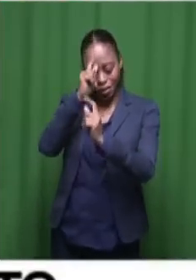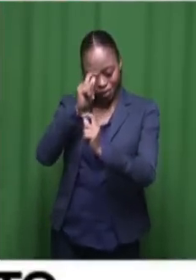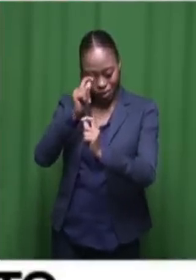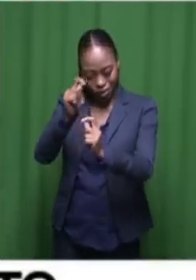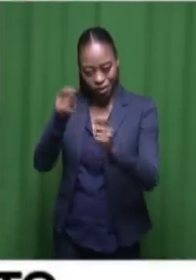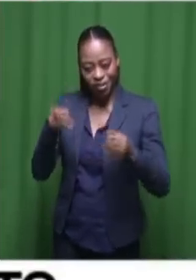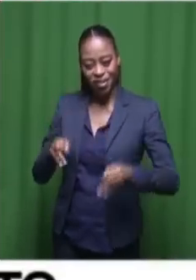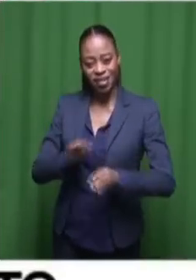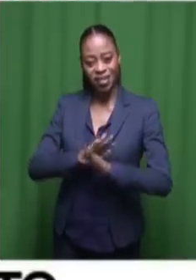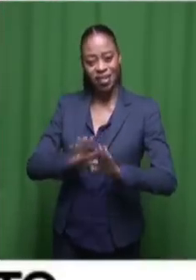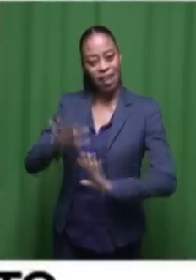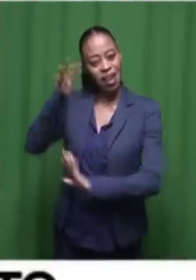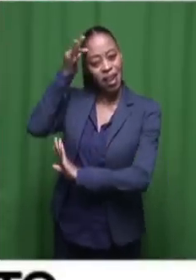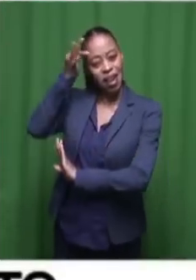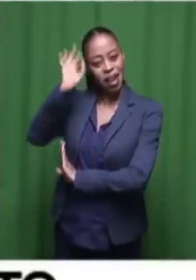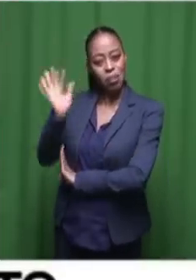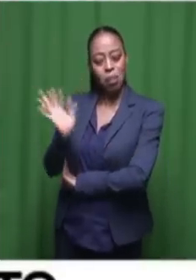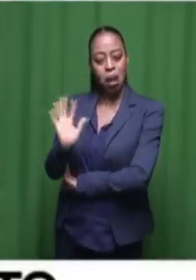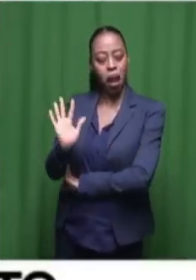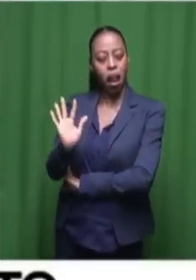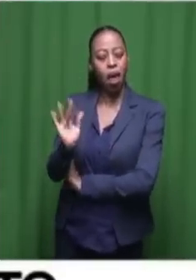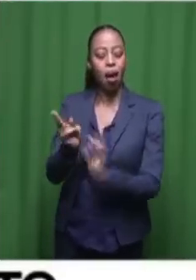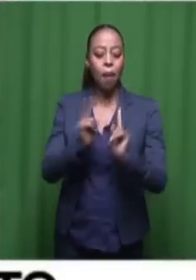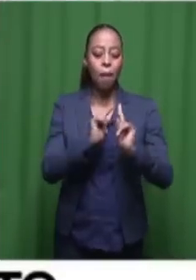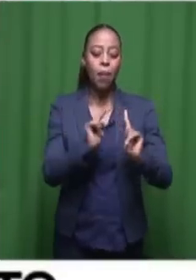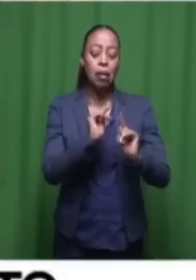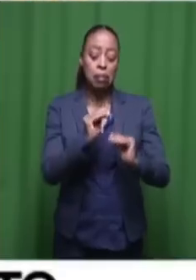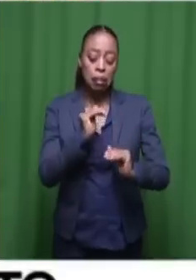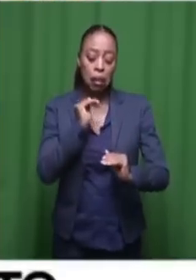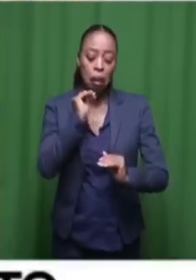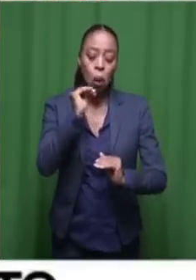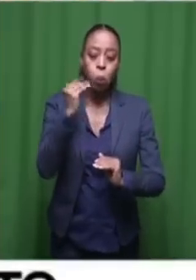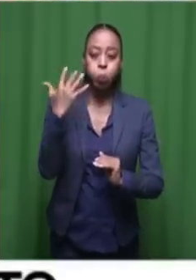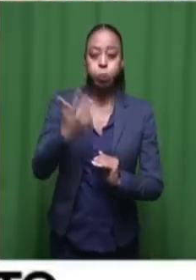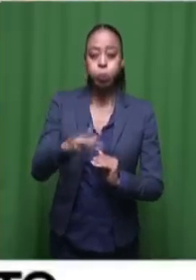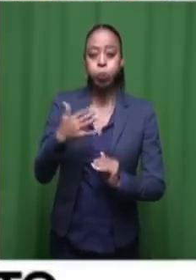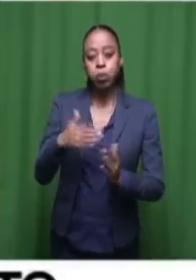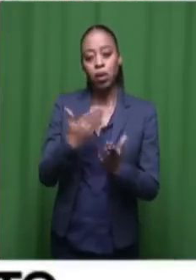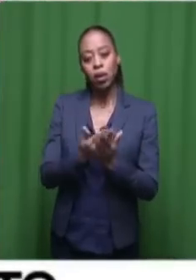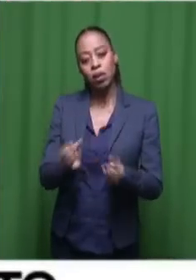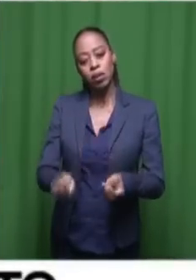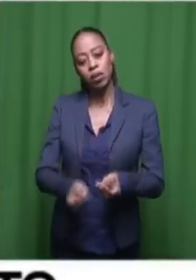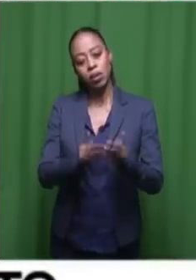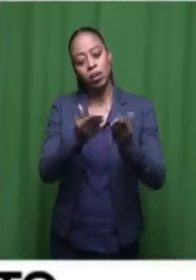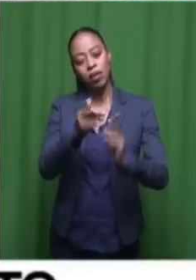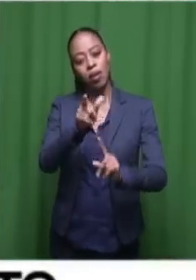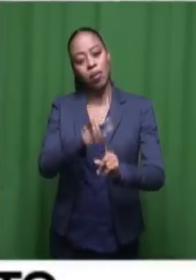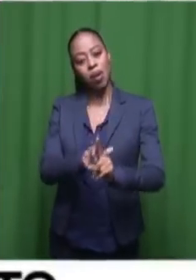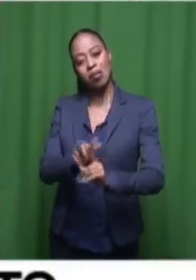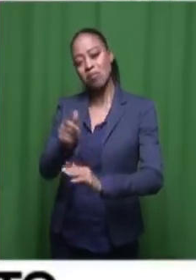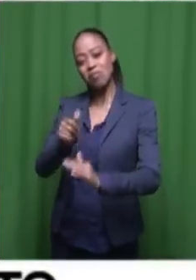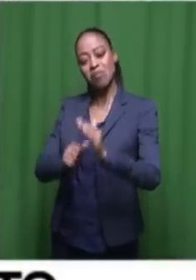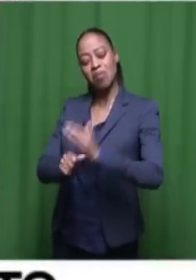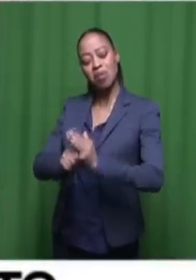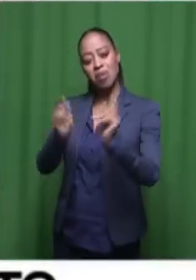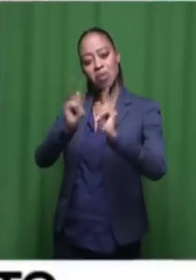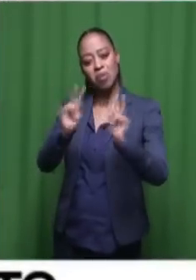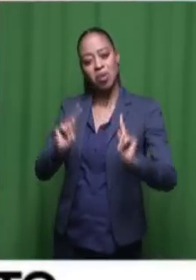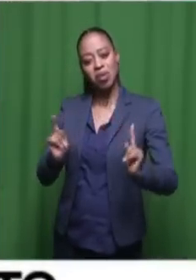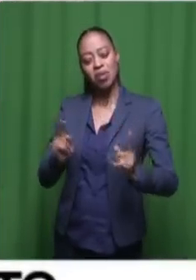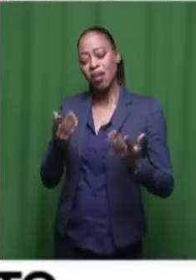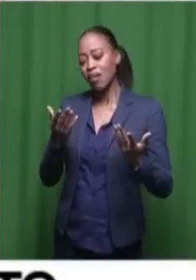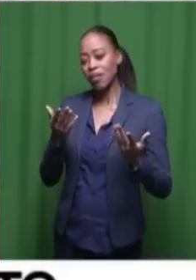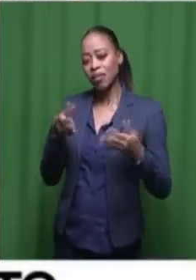funeral, not a state funeral, but it was the highest that could be afforded to somebody who's not a monarch and not given a special